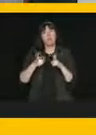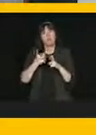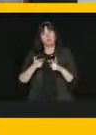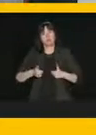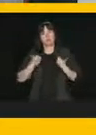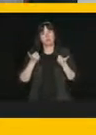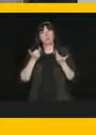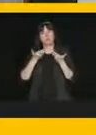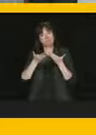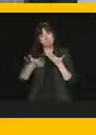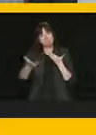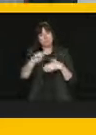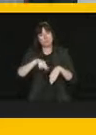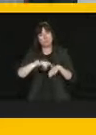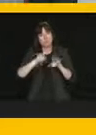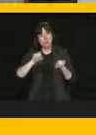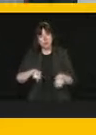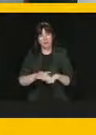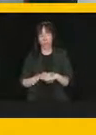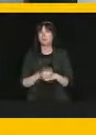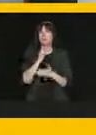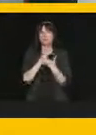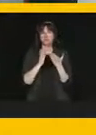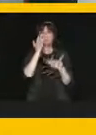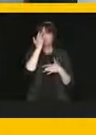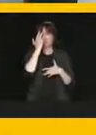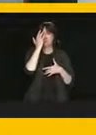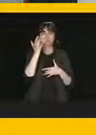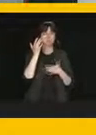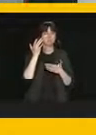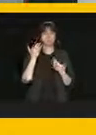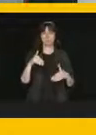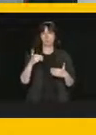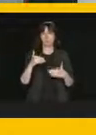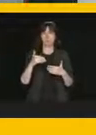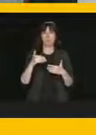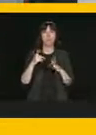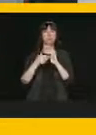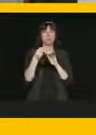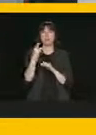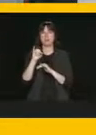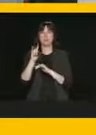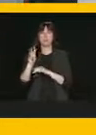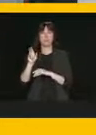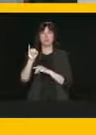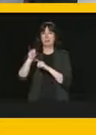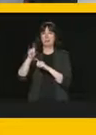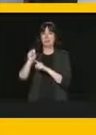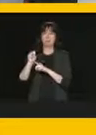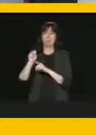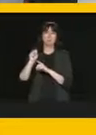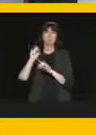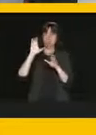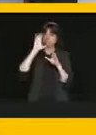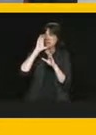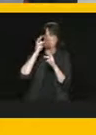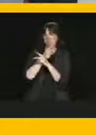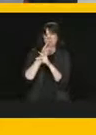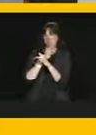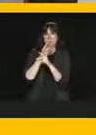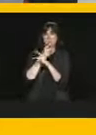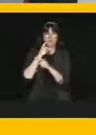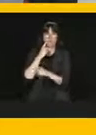situations and there are diseases for which vaccines have been searched for a long time. I think of HIV/AIDS, where there is still no